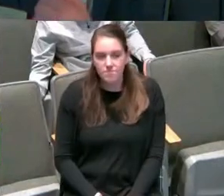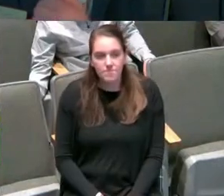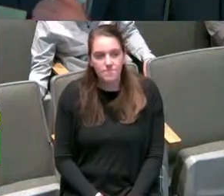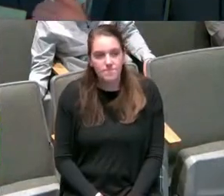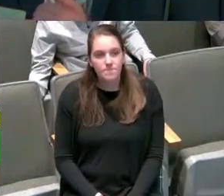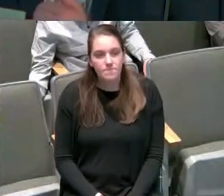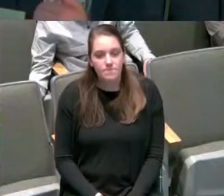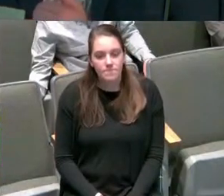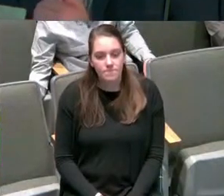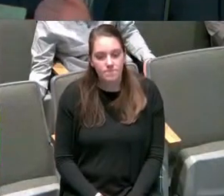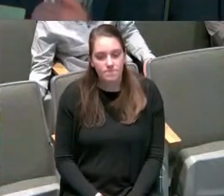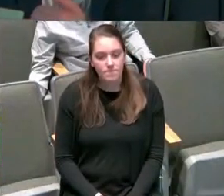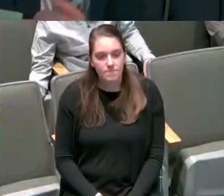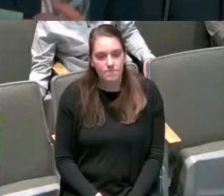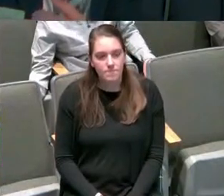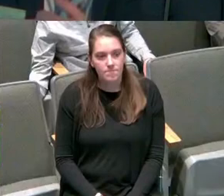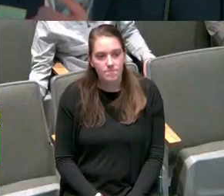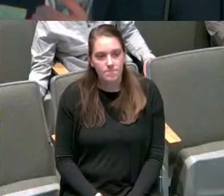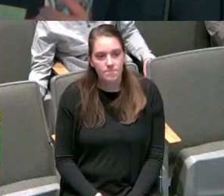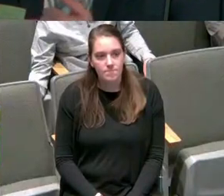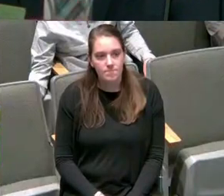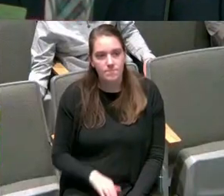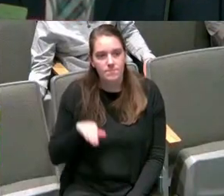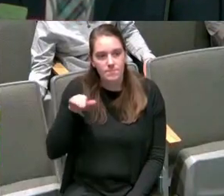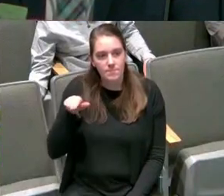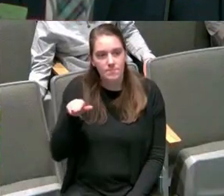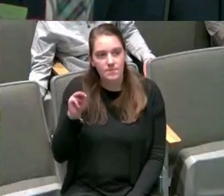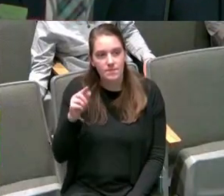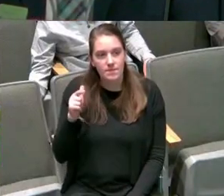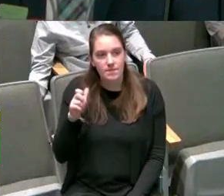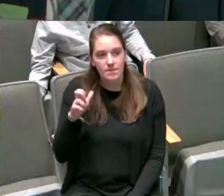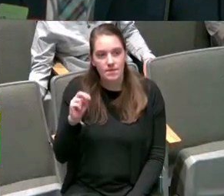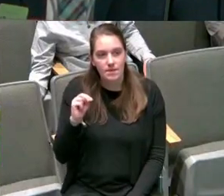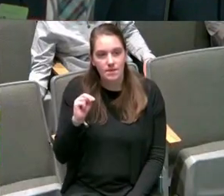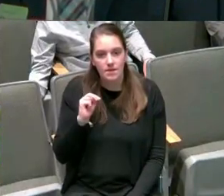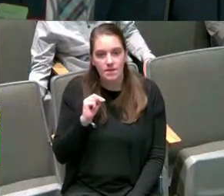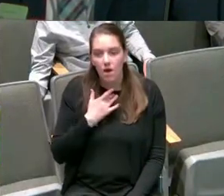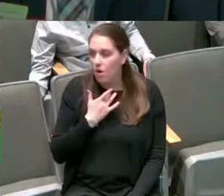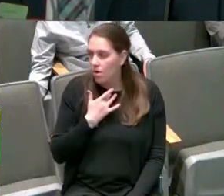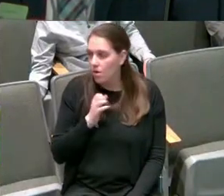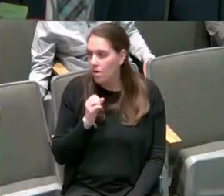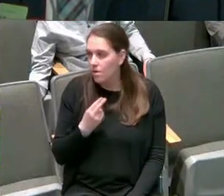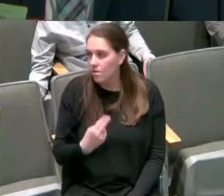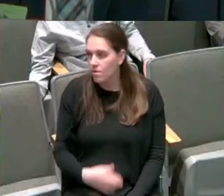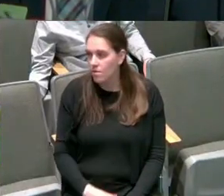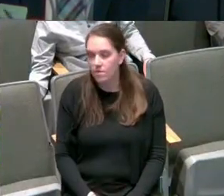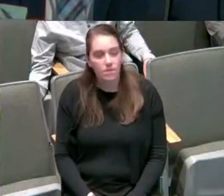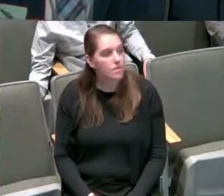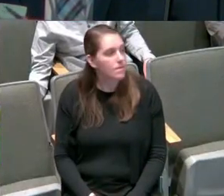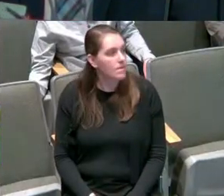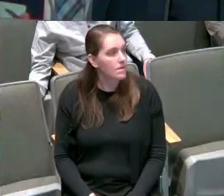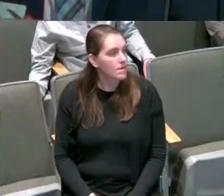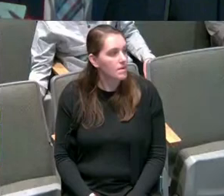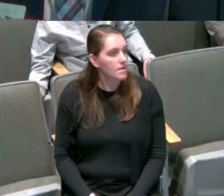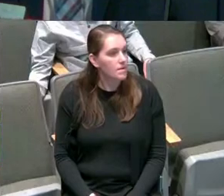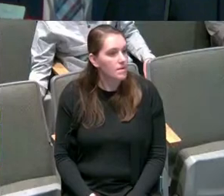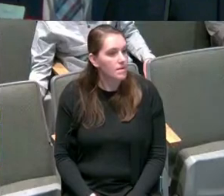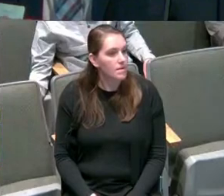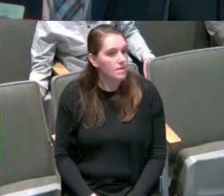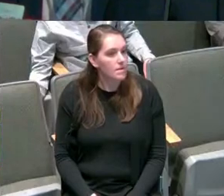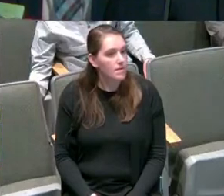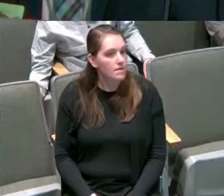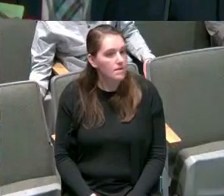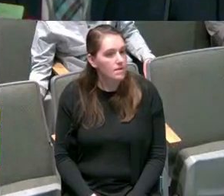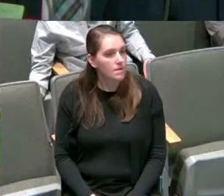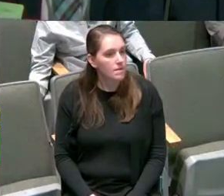Megan could oh we are okay there she